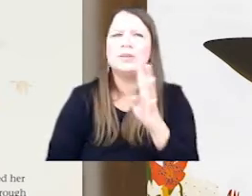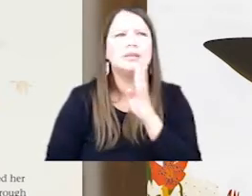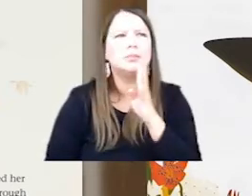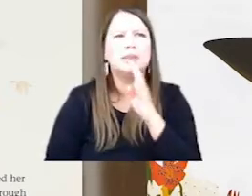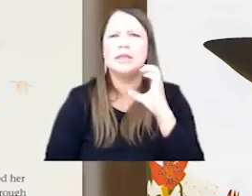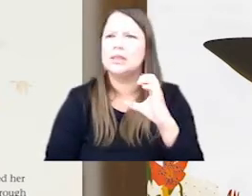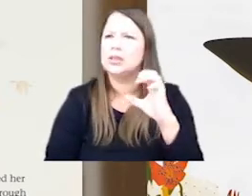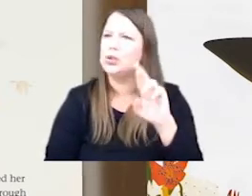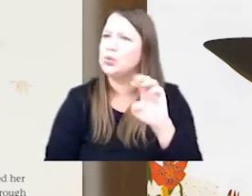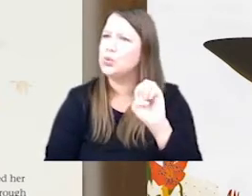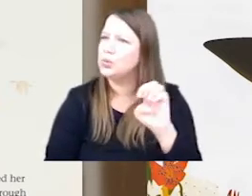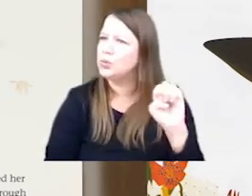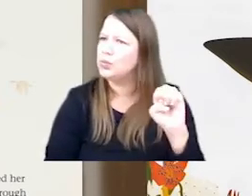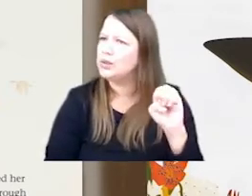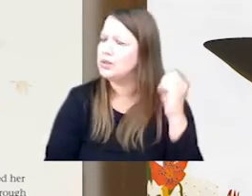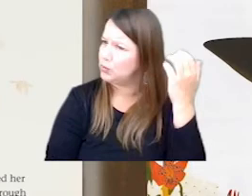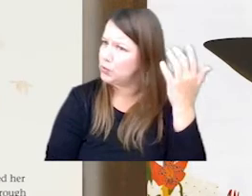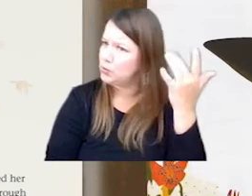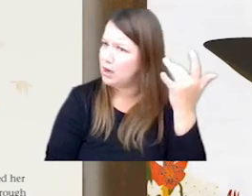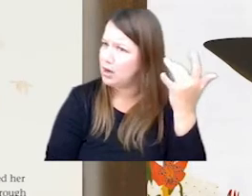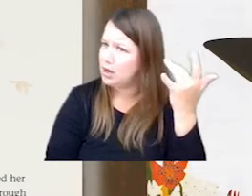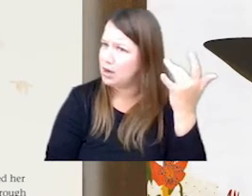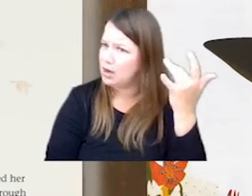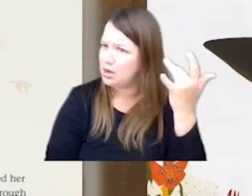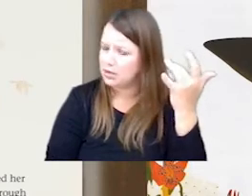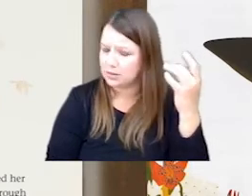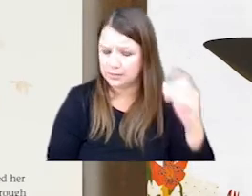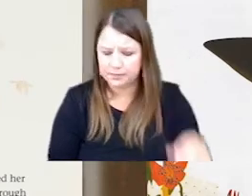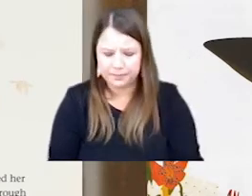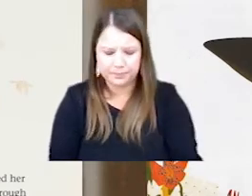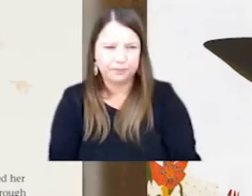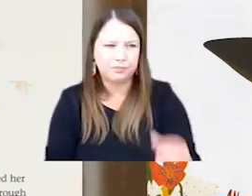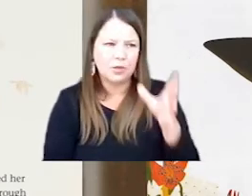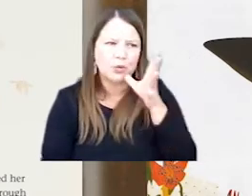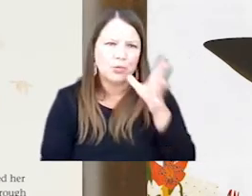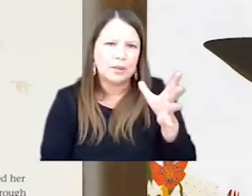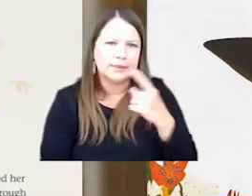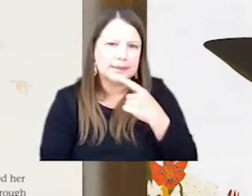Nookum, why do you speak in Cree? I asked.